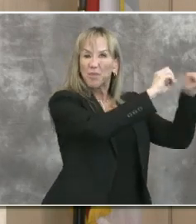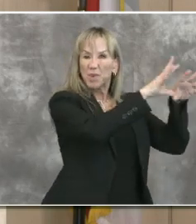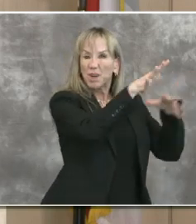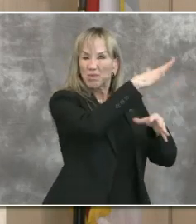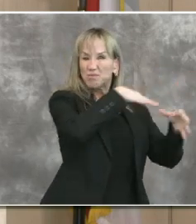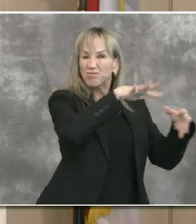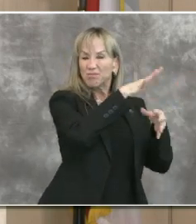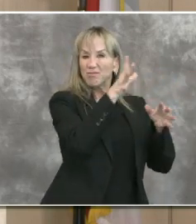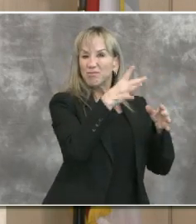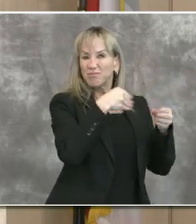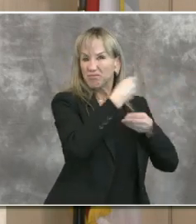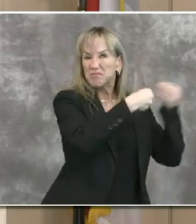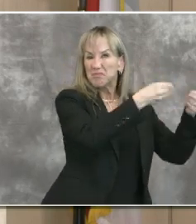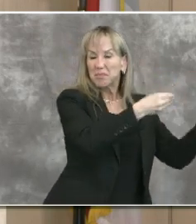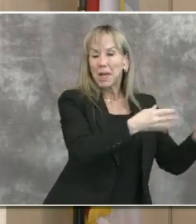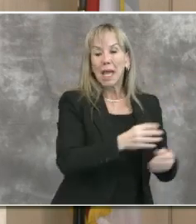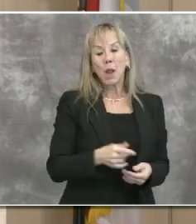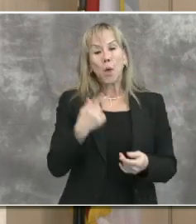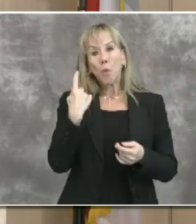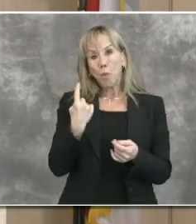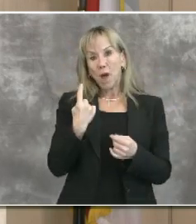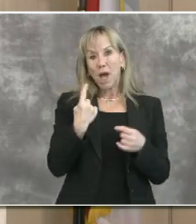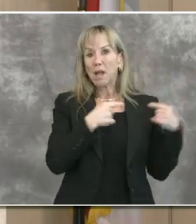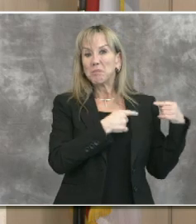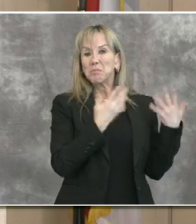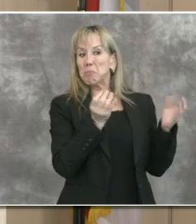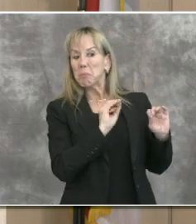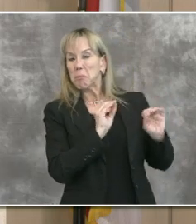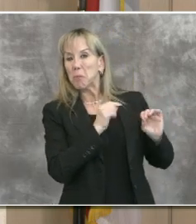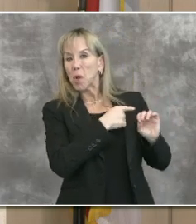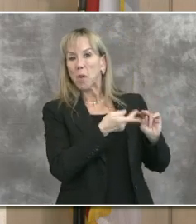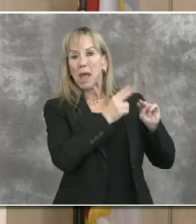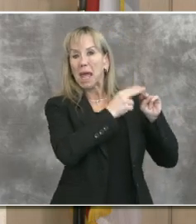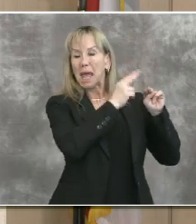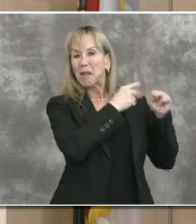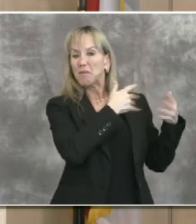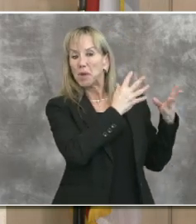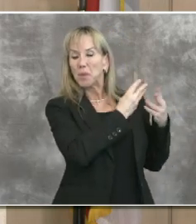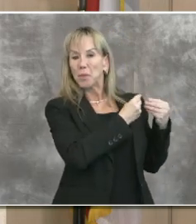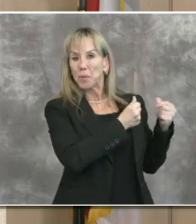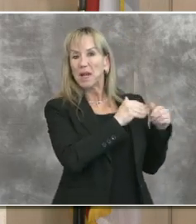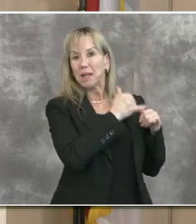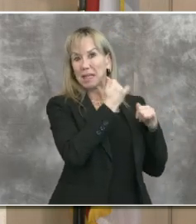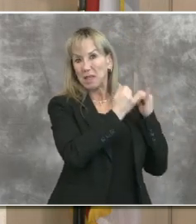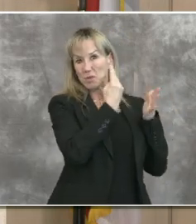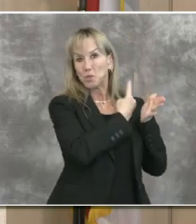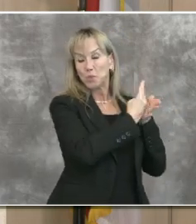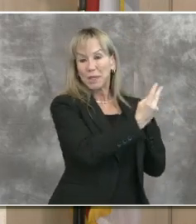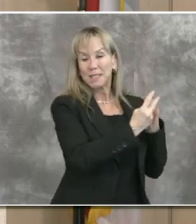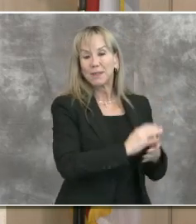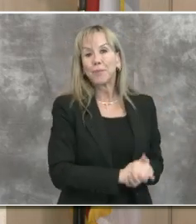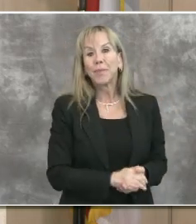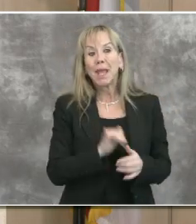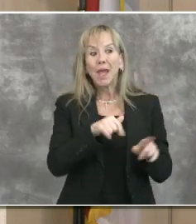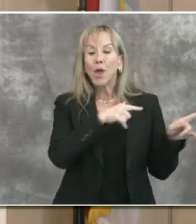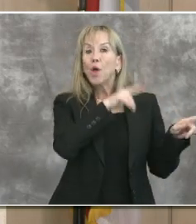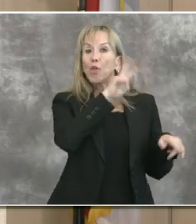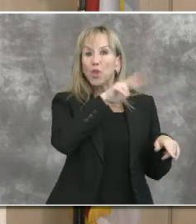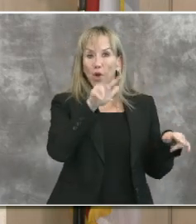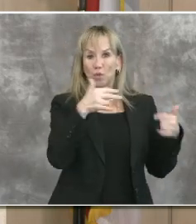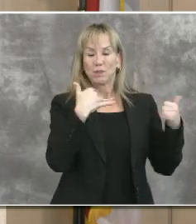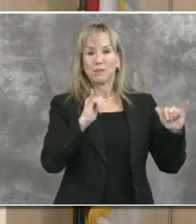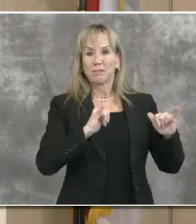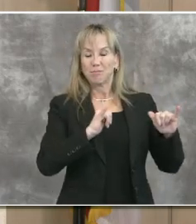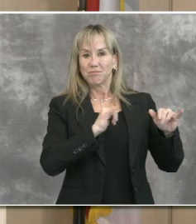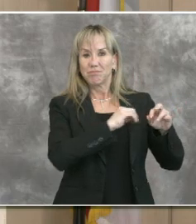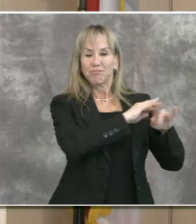inactive outbreak, which means there have been no cases reported in the past 14 days. Of the 33 active